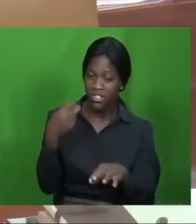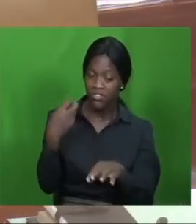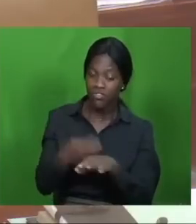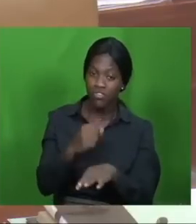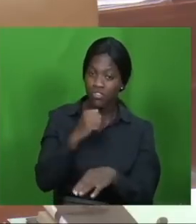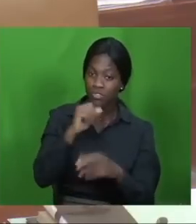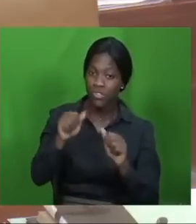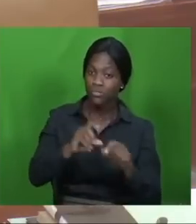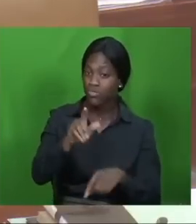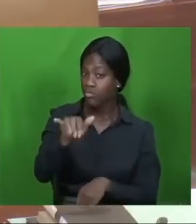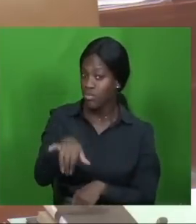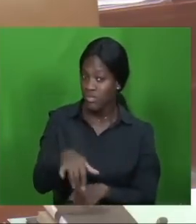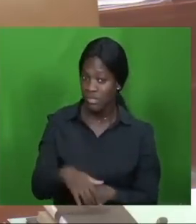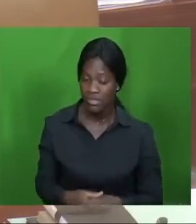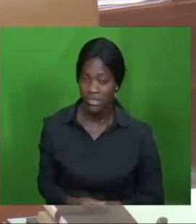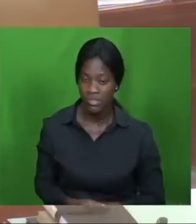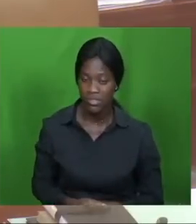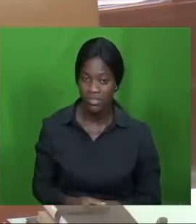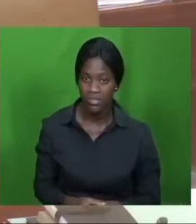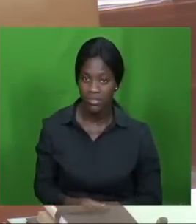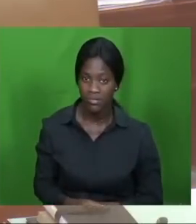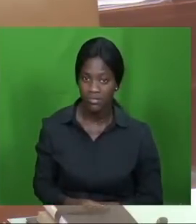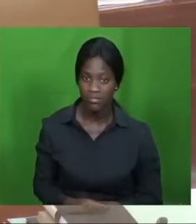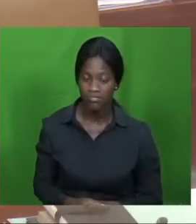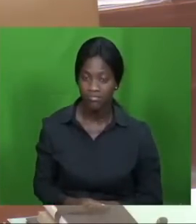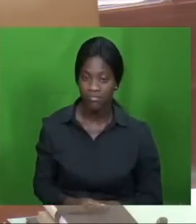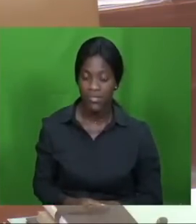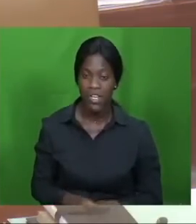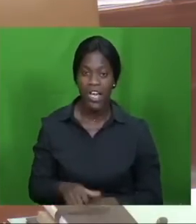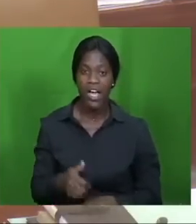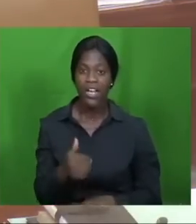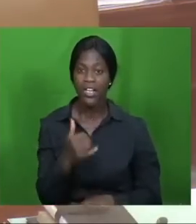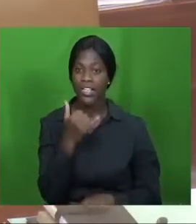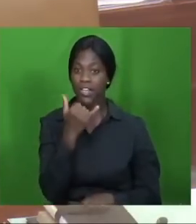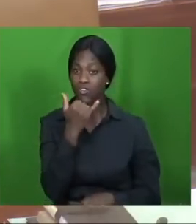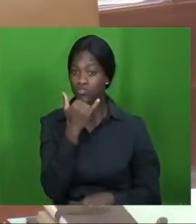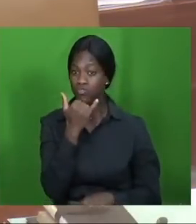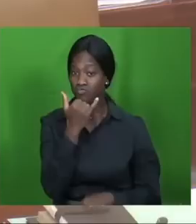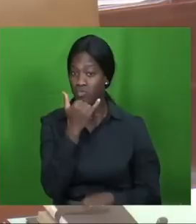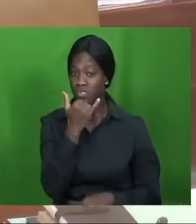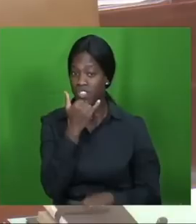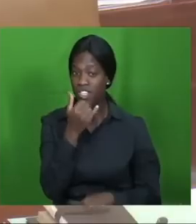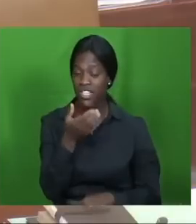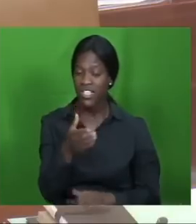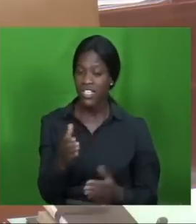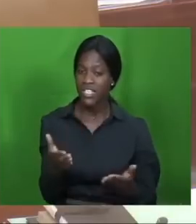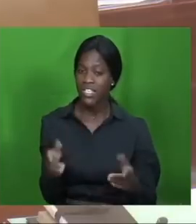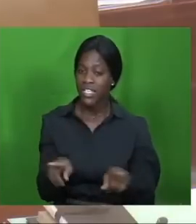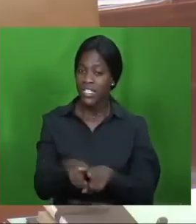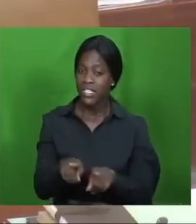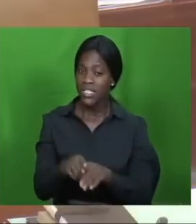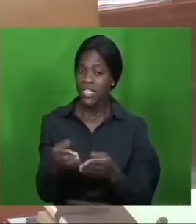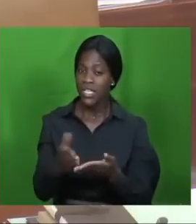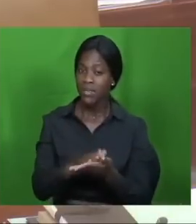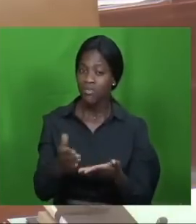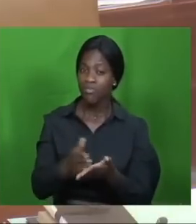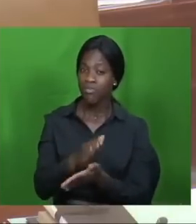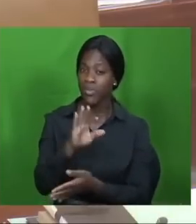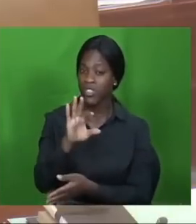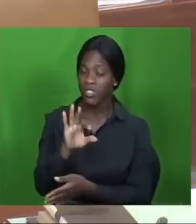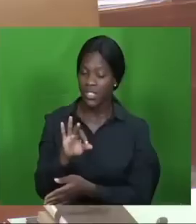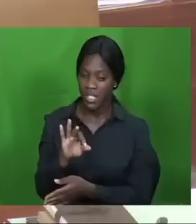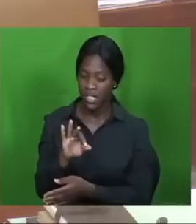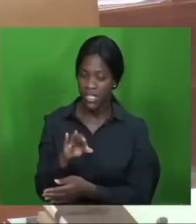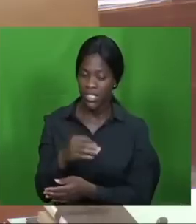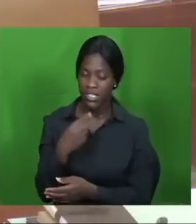that. The other correction, Mr. Speaker, still in the same page, will be page 9. Chairperson, take note.